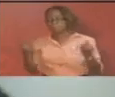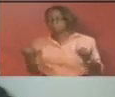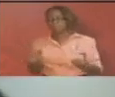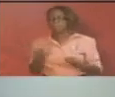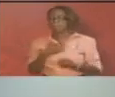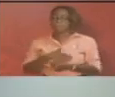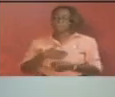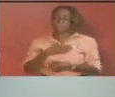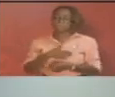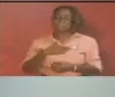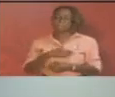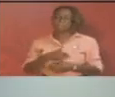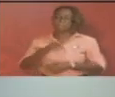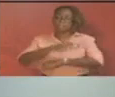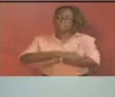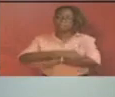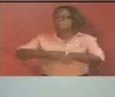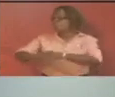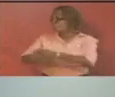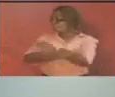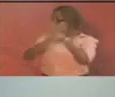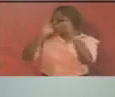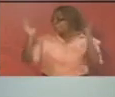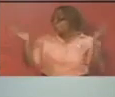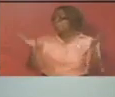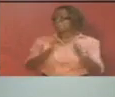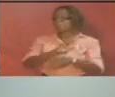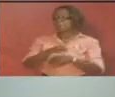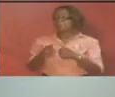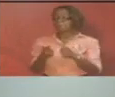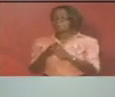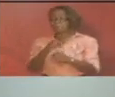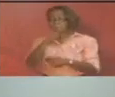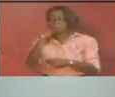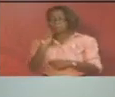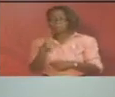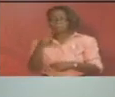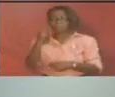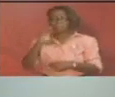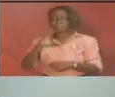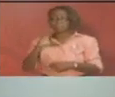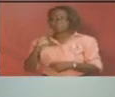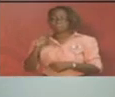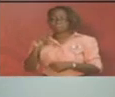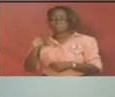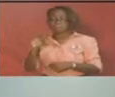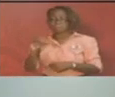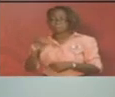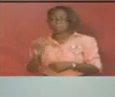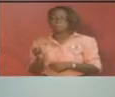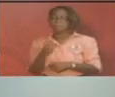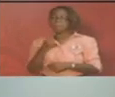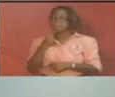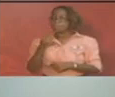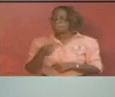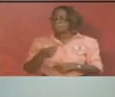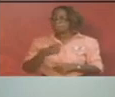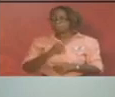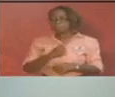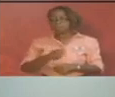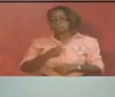Good morning, everyone. My first question is for the CMO, and I apologize if you already touched on this. There's some interference on my